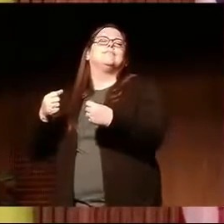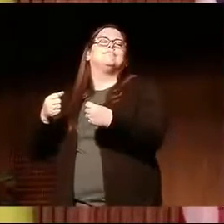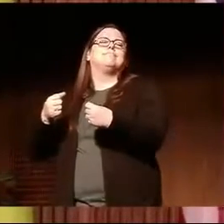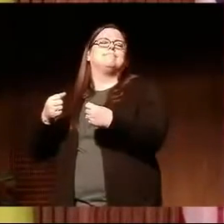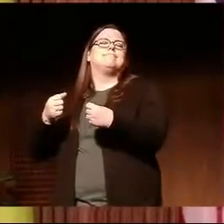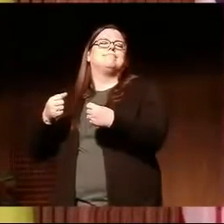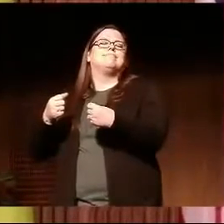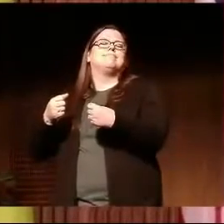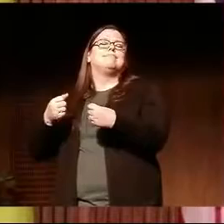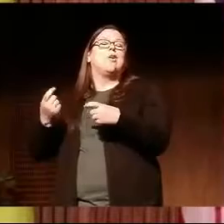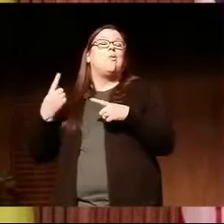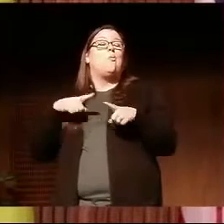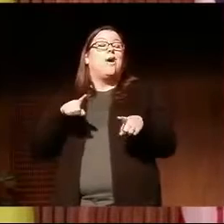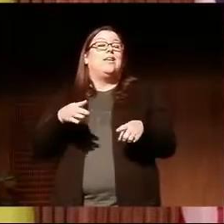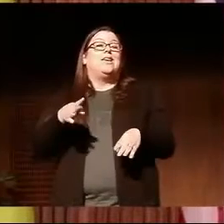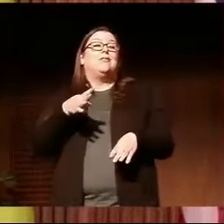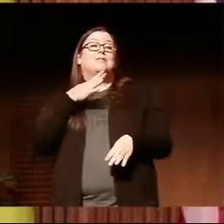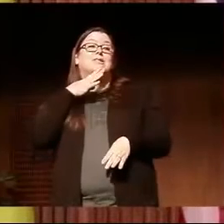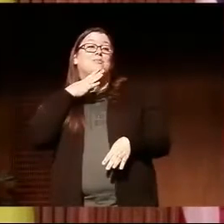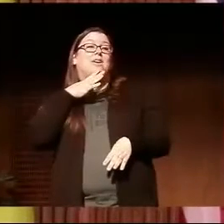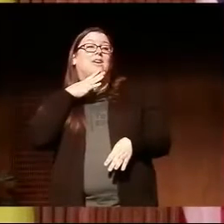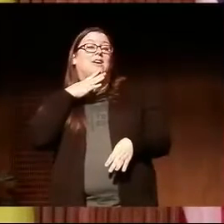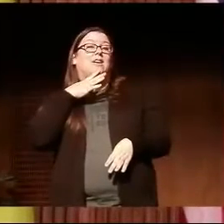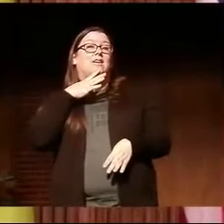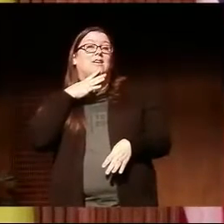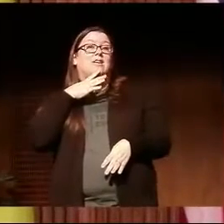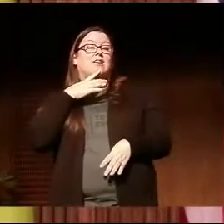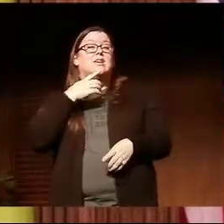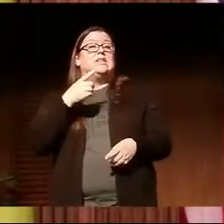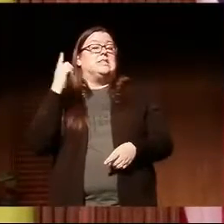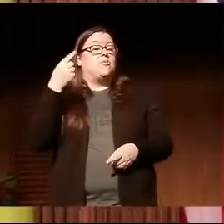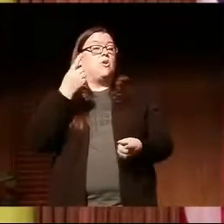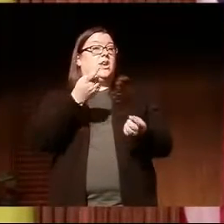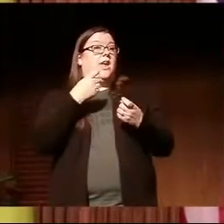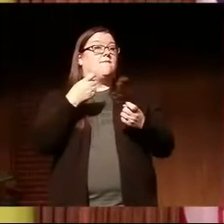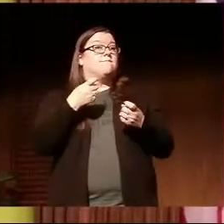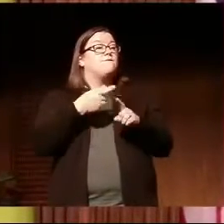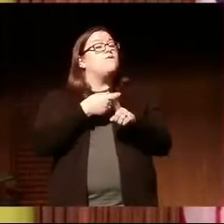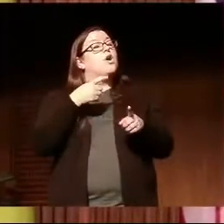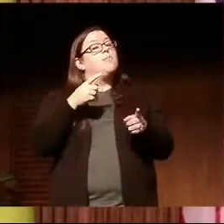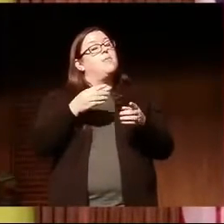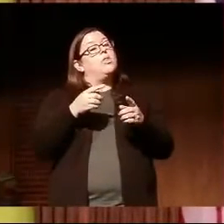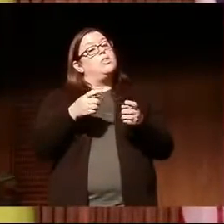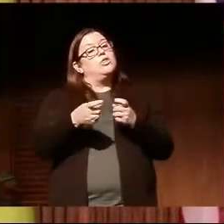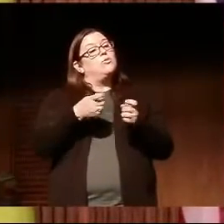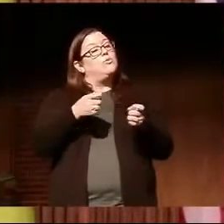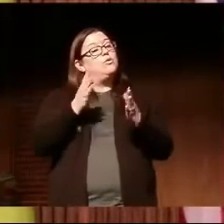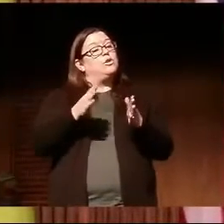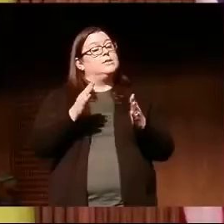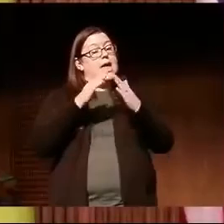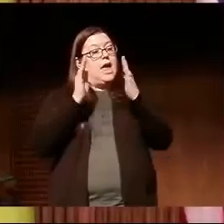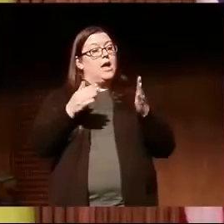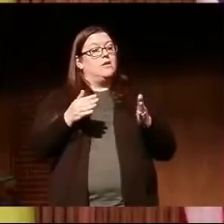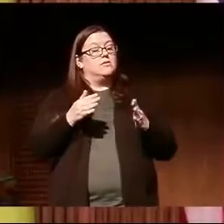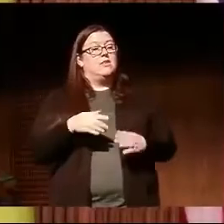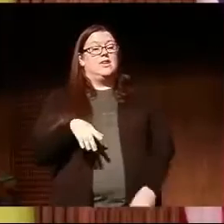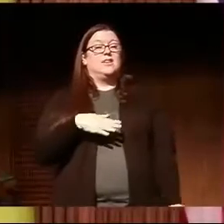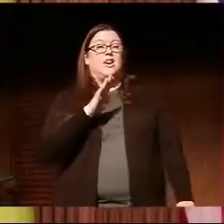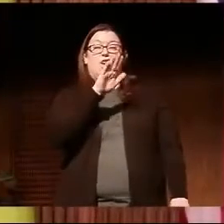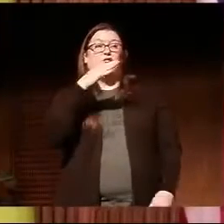While he was still speaking, there came from the ruler's house some who said, "Your daughter is dead. Why trouble the teacher any